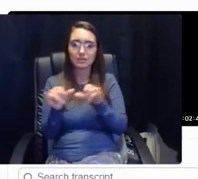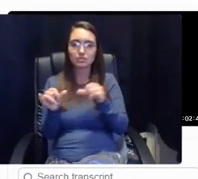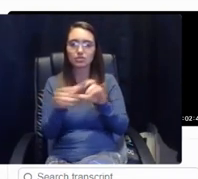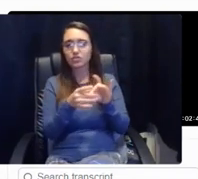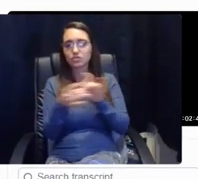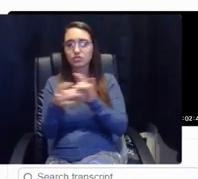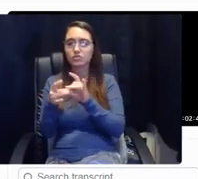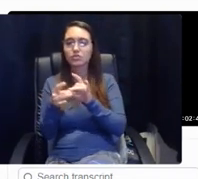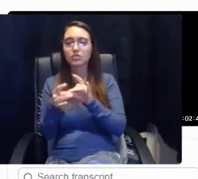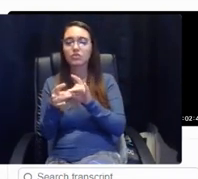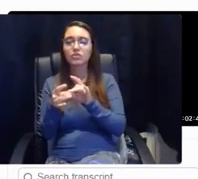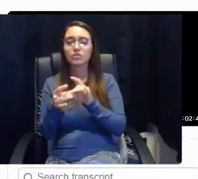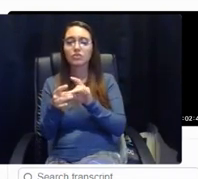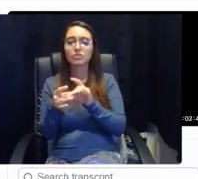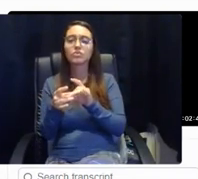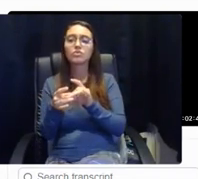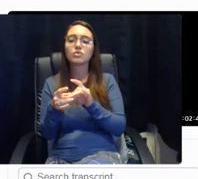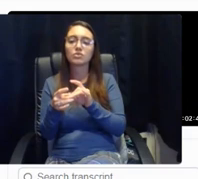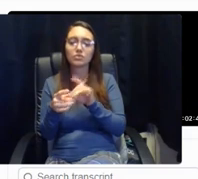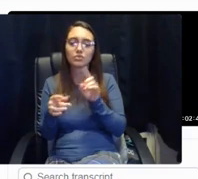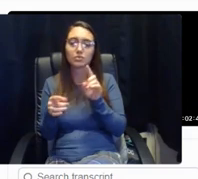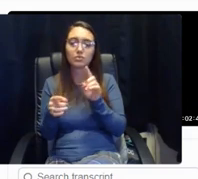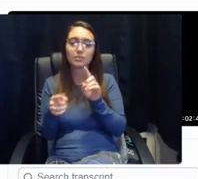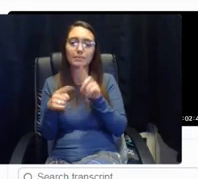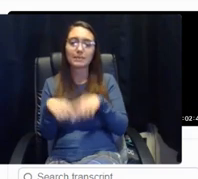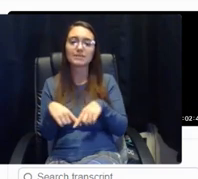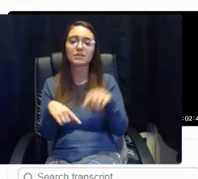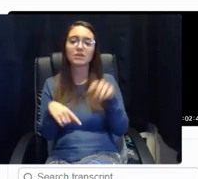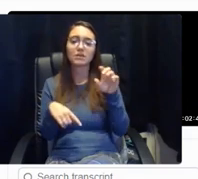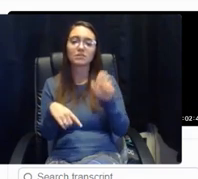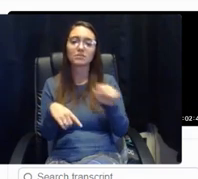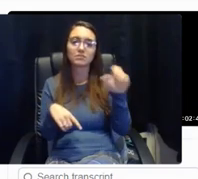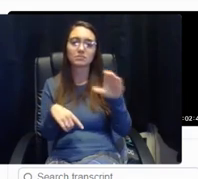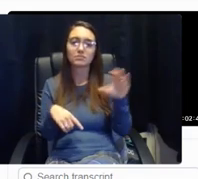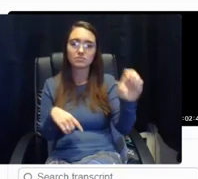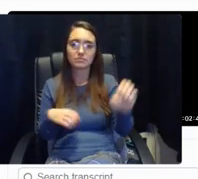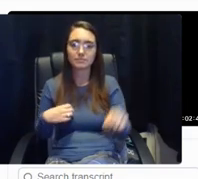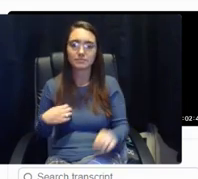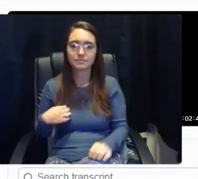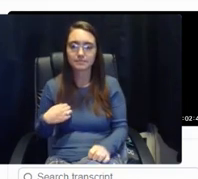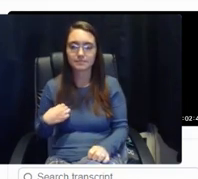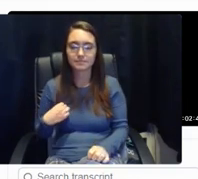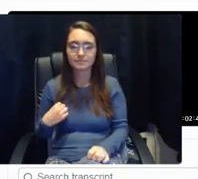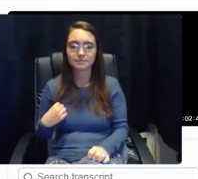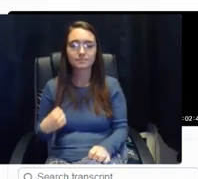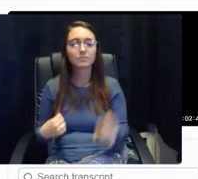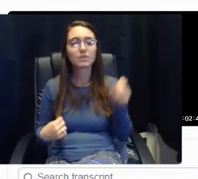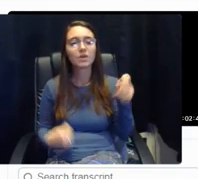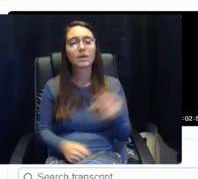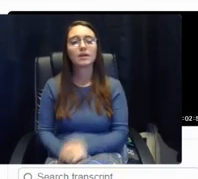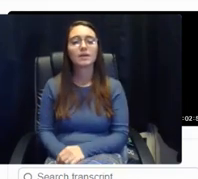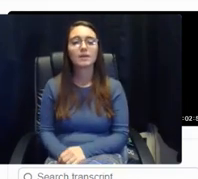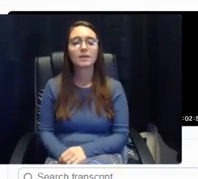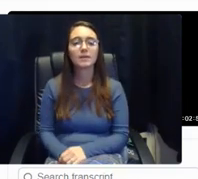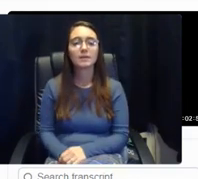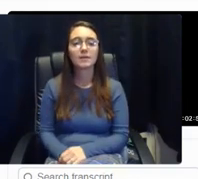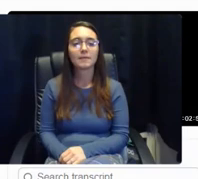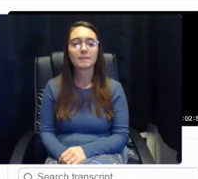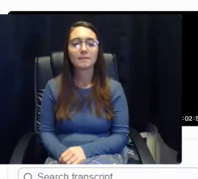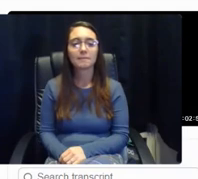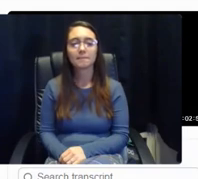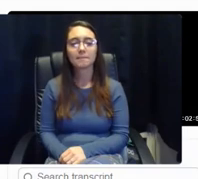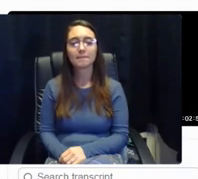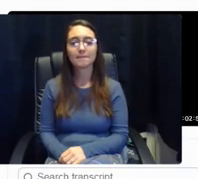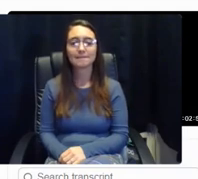respect is measured with respect to standard carbon electrodes. Okay, go a bit further. How about I move